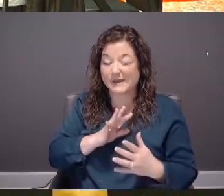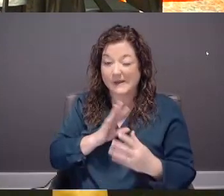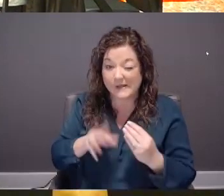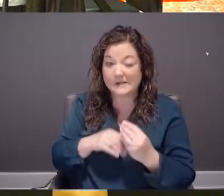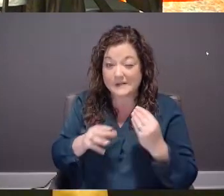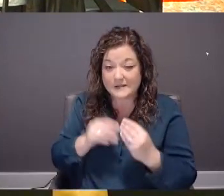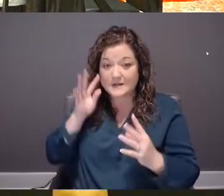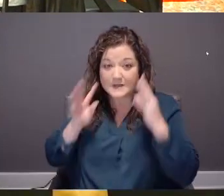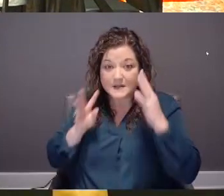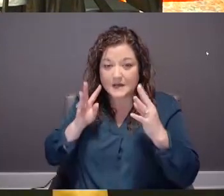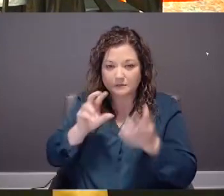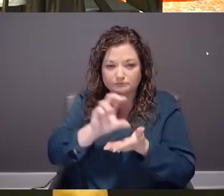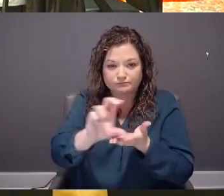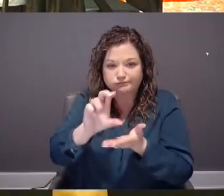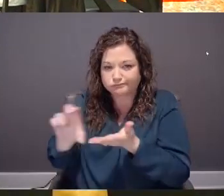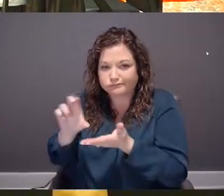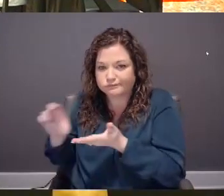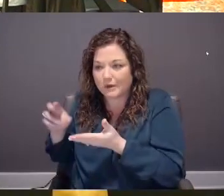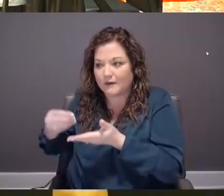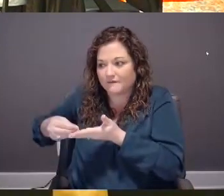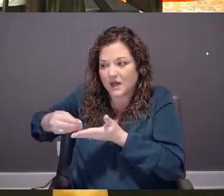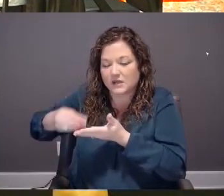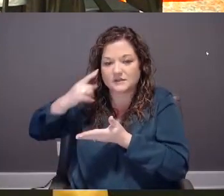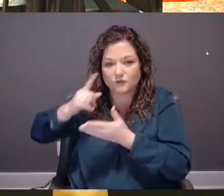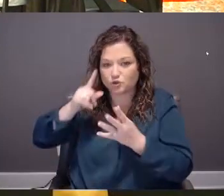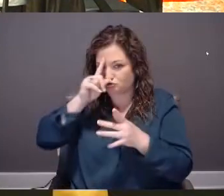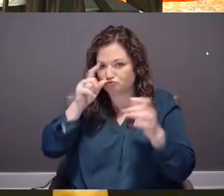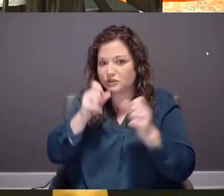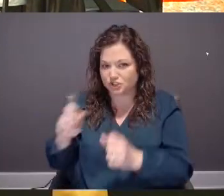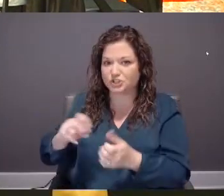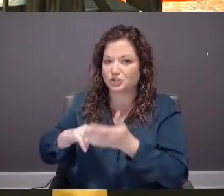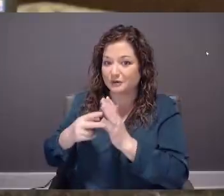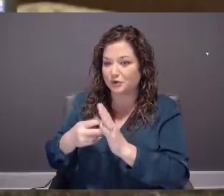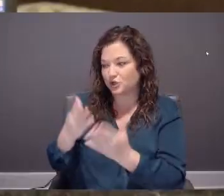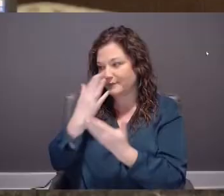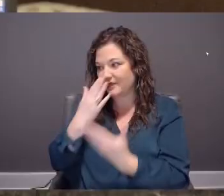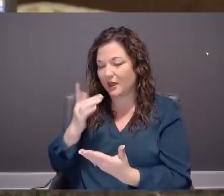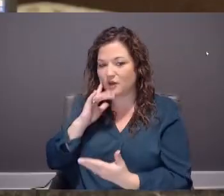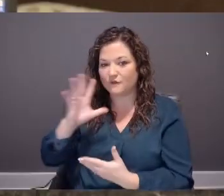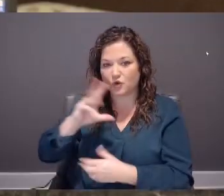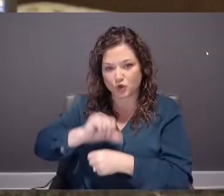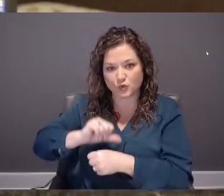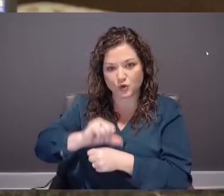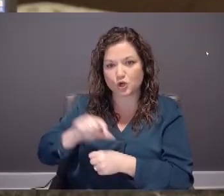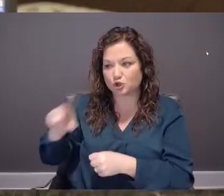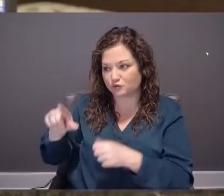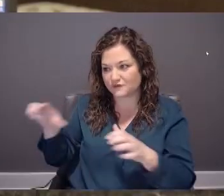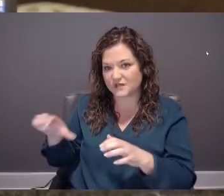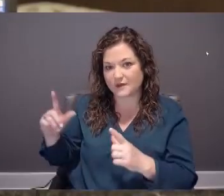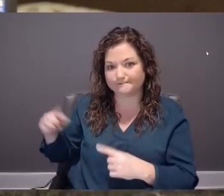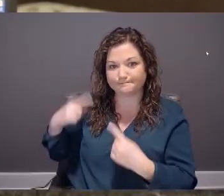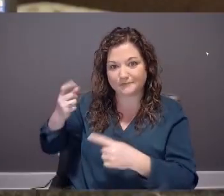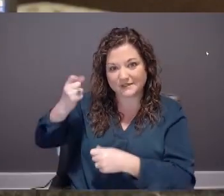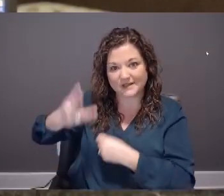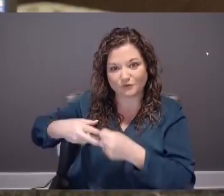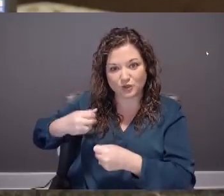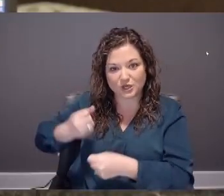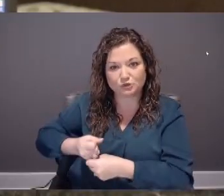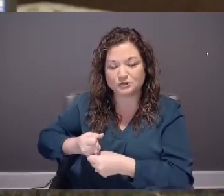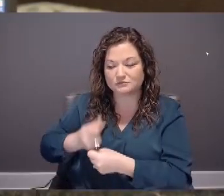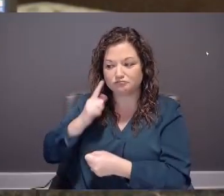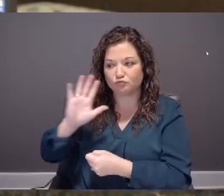these funds for our strategic purposes. Thank you, Galen, for all the good work you've done through these last several years with this funding. We appreciate you.